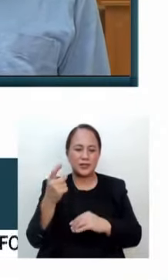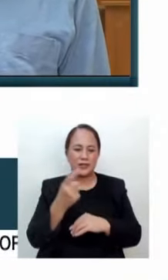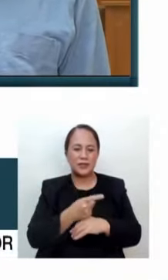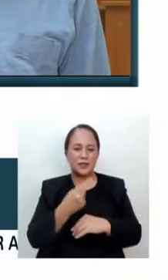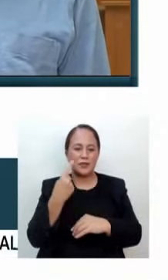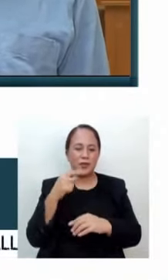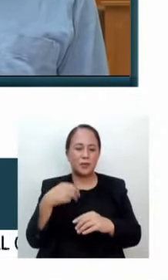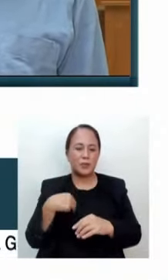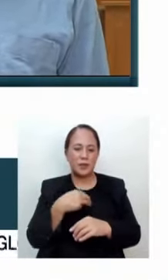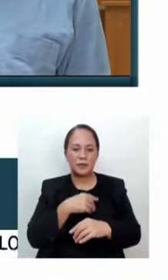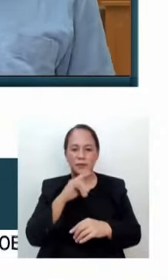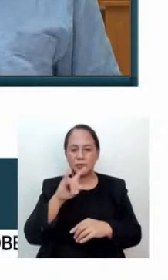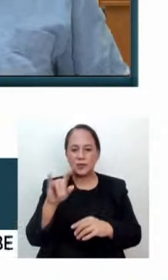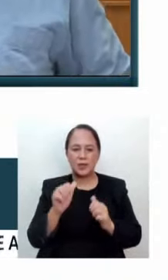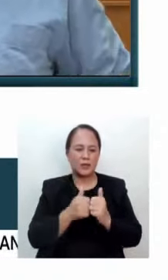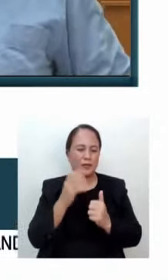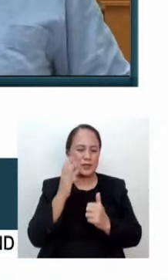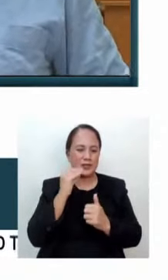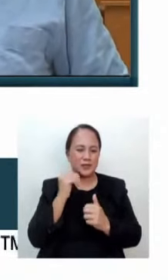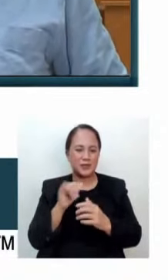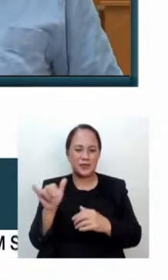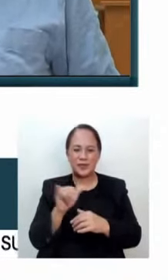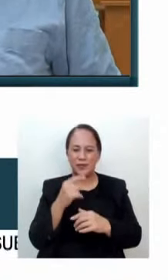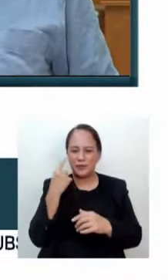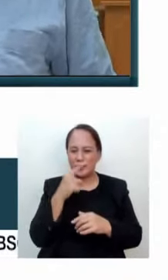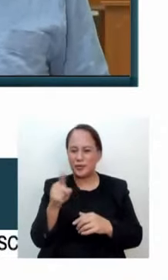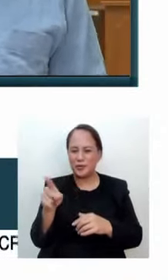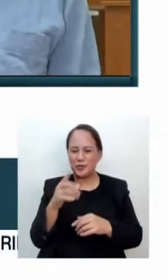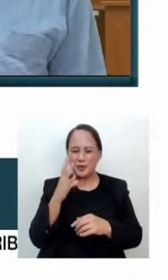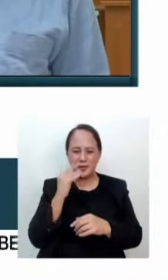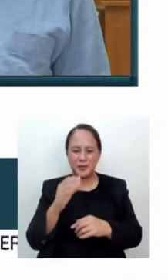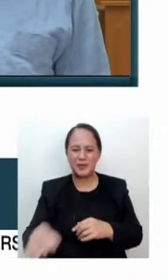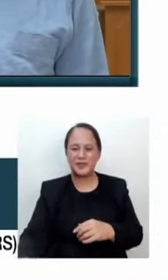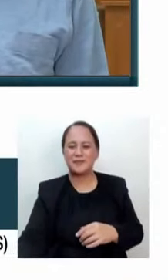of the media. How was the experience like for you? Walk us through it.